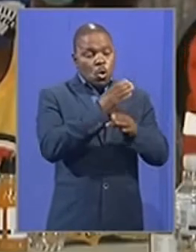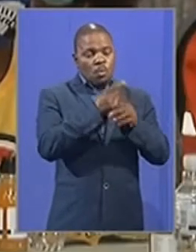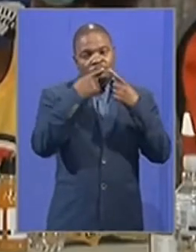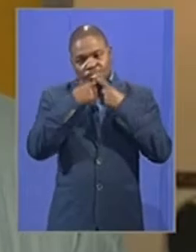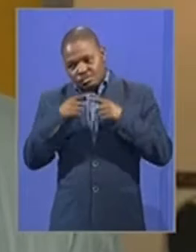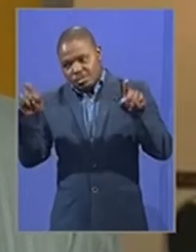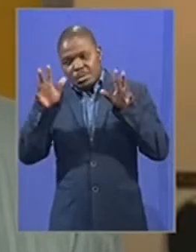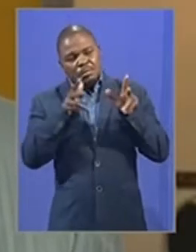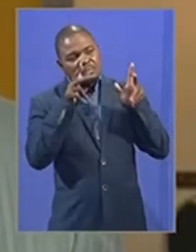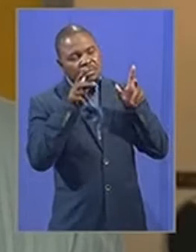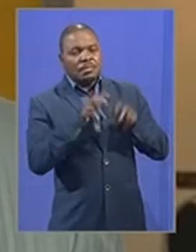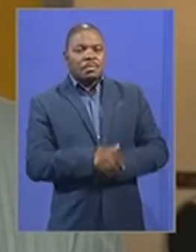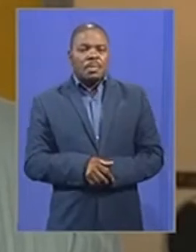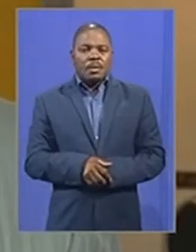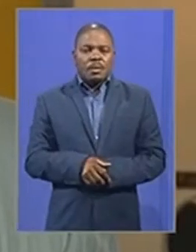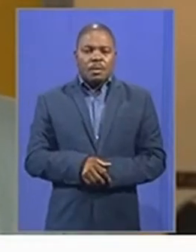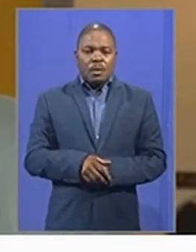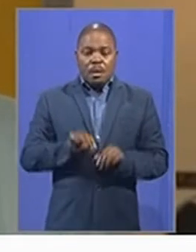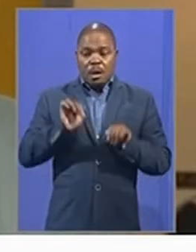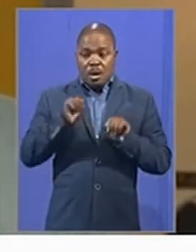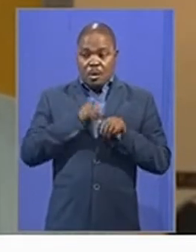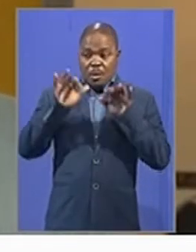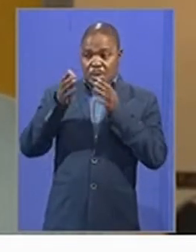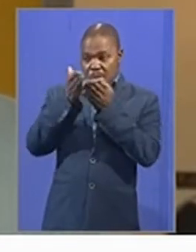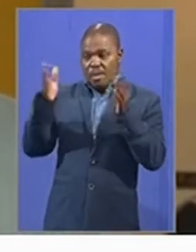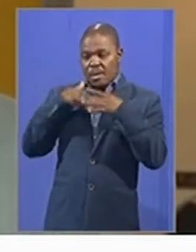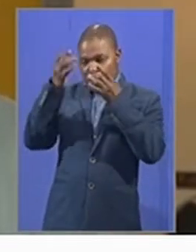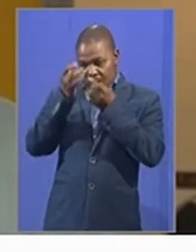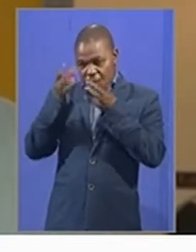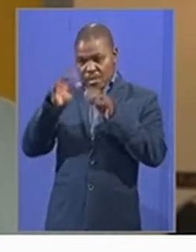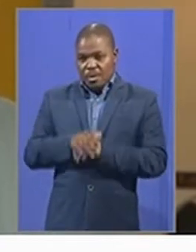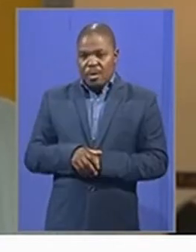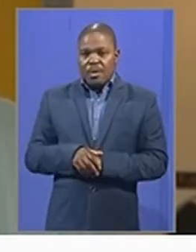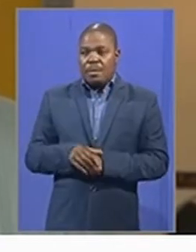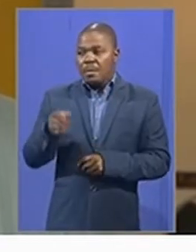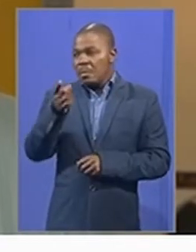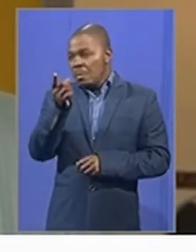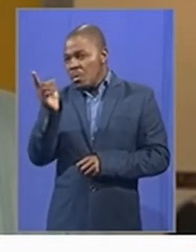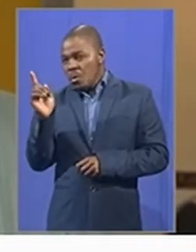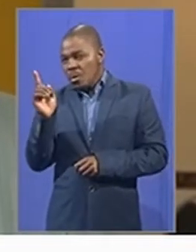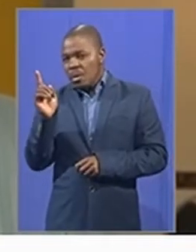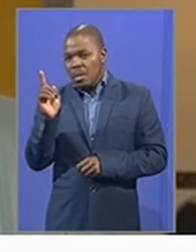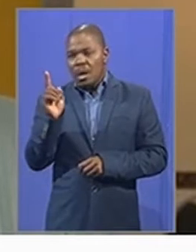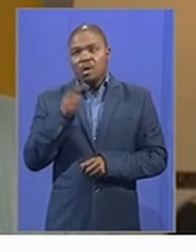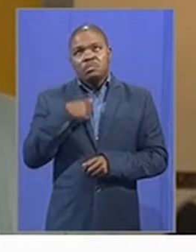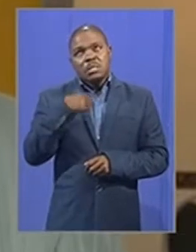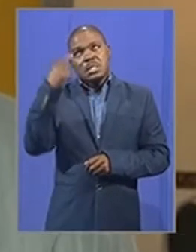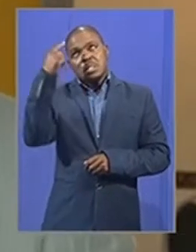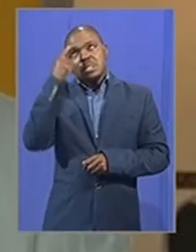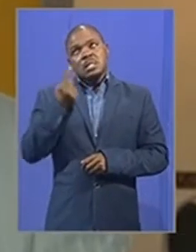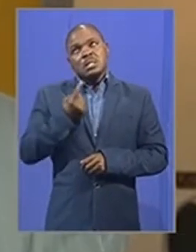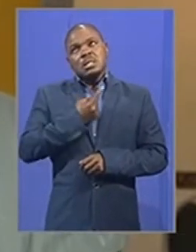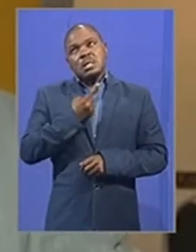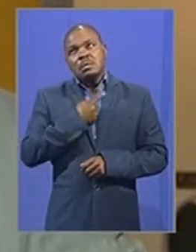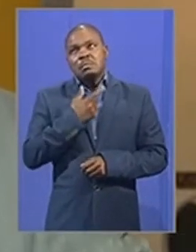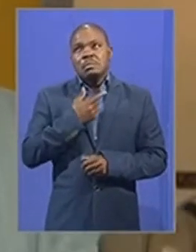utlwagaditswe. Ruta batho ba no bona ha ba tshwanela ba shebe mpa tsa bona. Ba tshwanetse